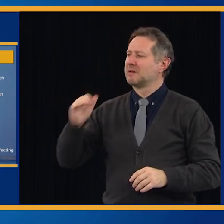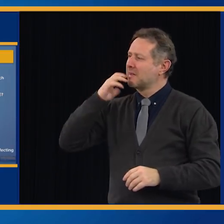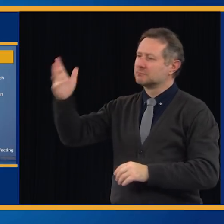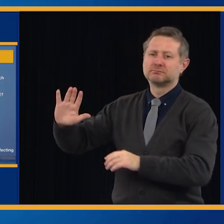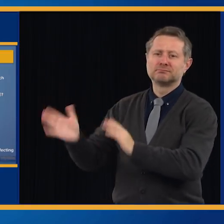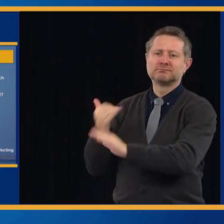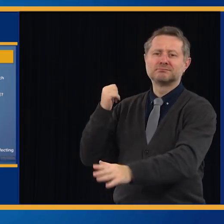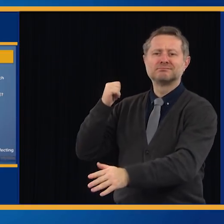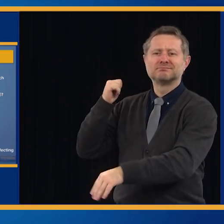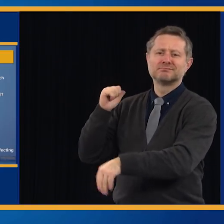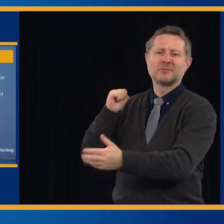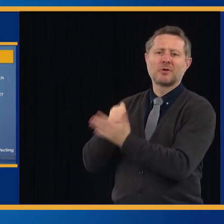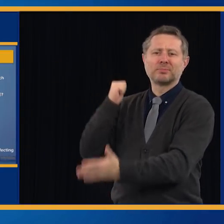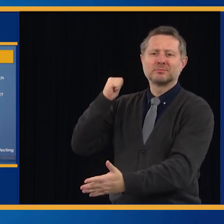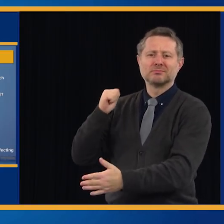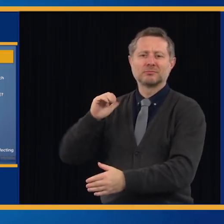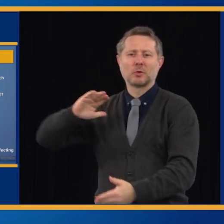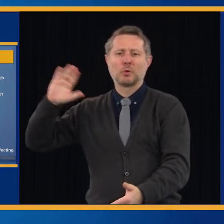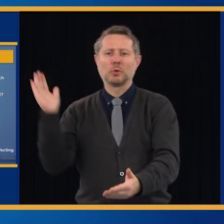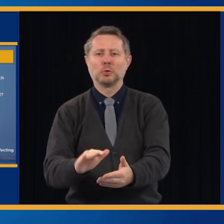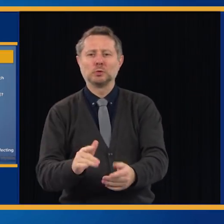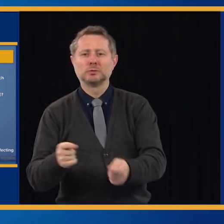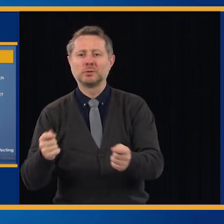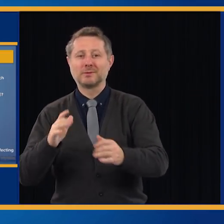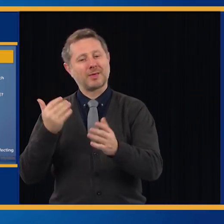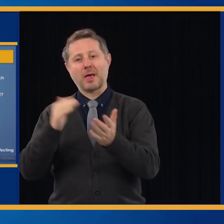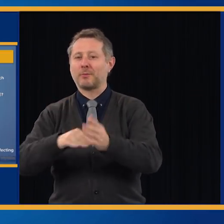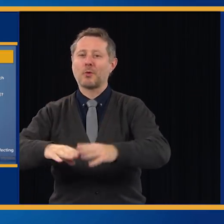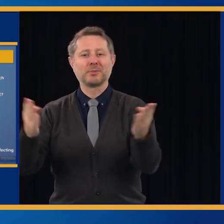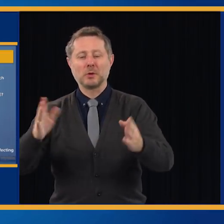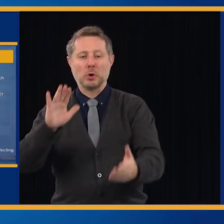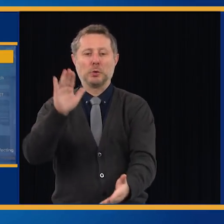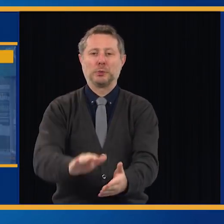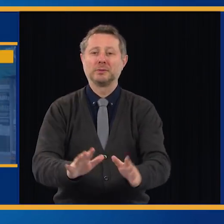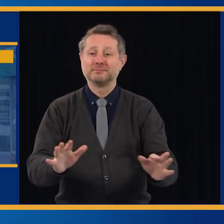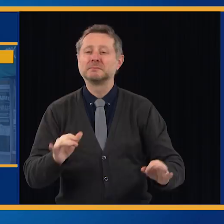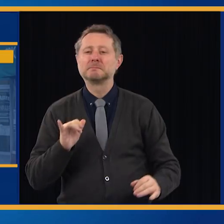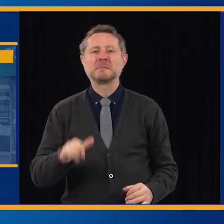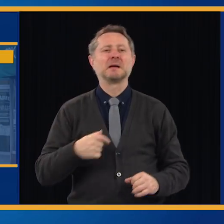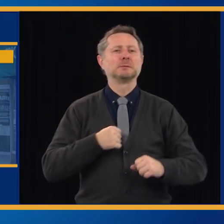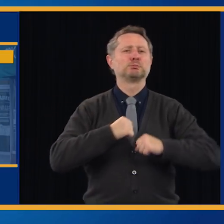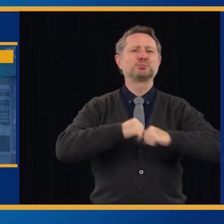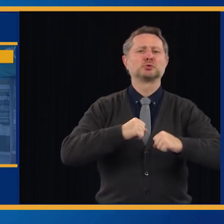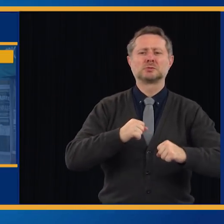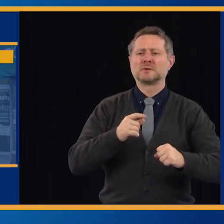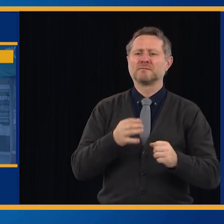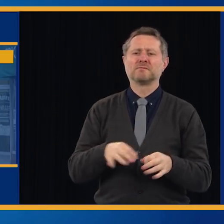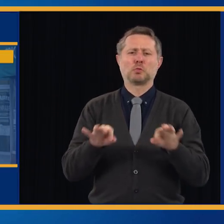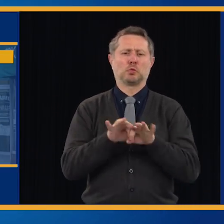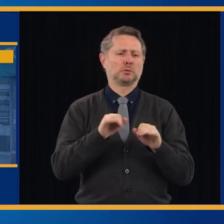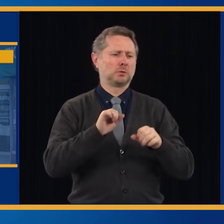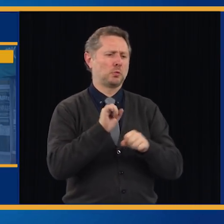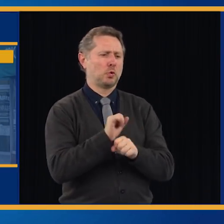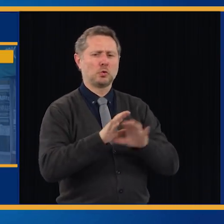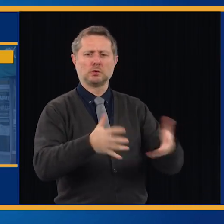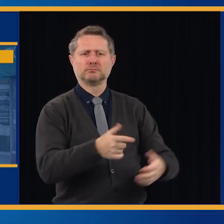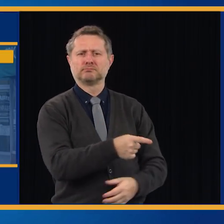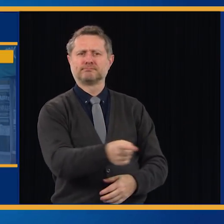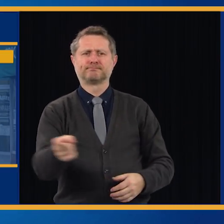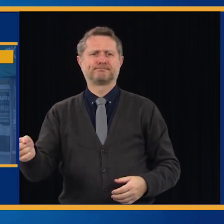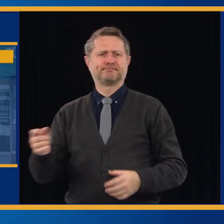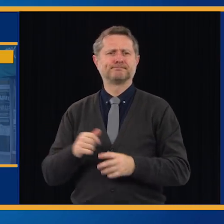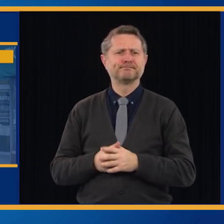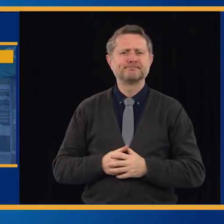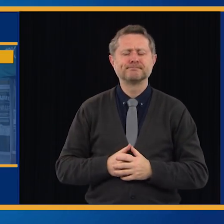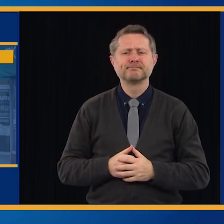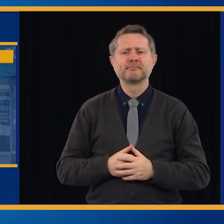the reopening. And then we have to protect and respect essential workers, which I'll talk about in a moment. On businesses, they